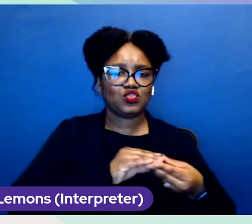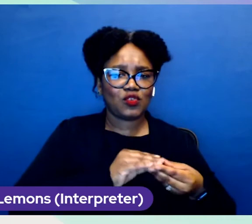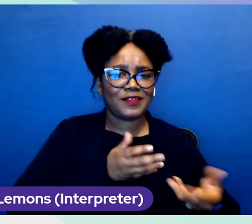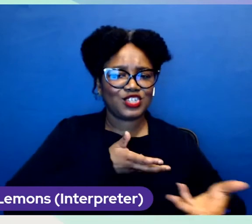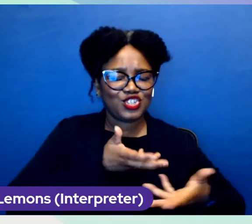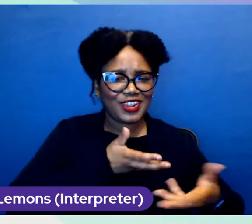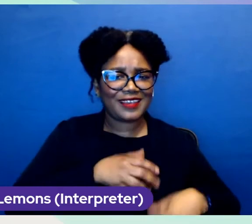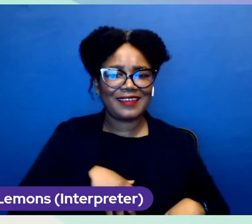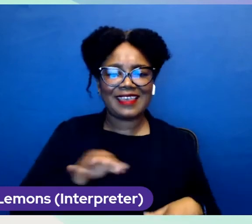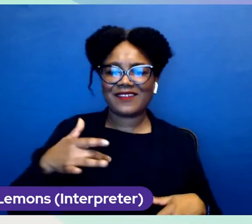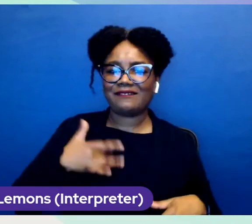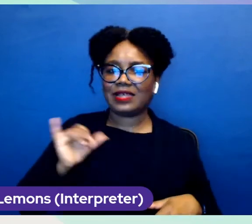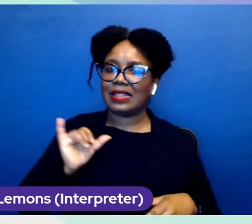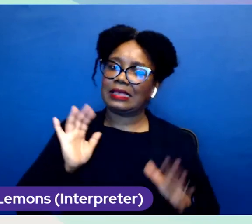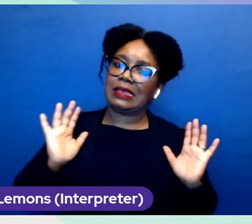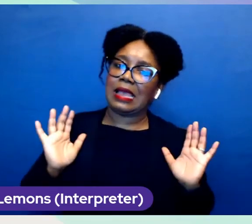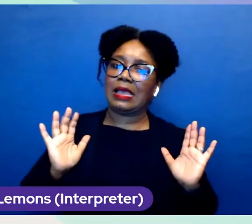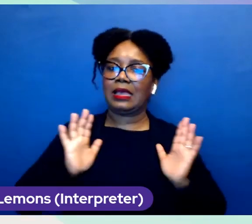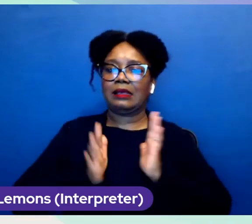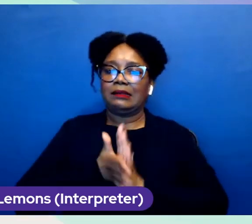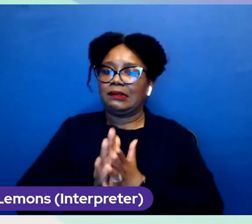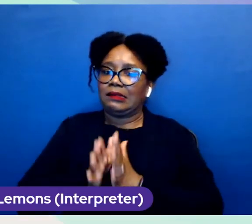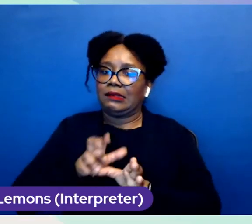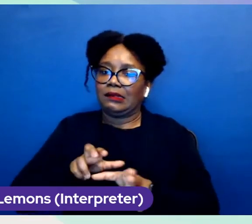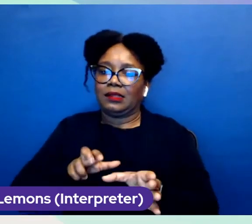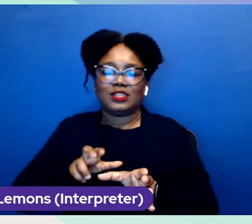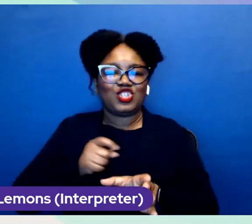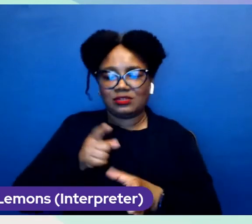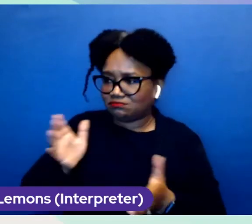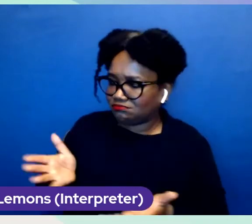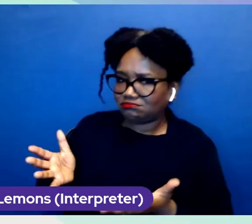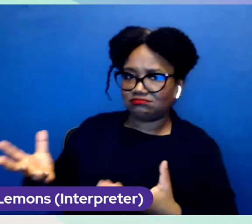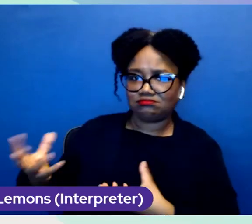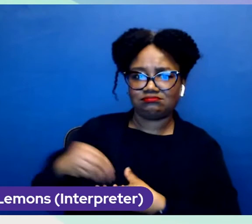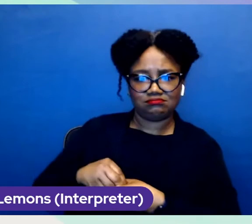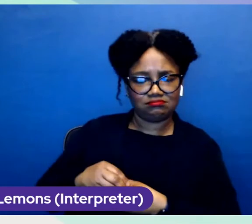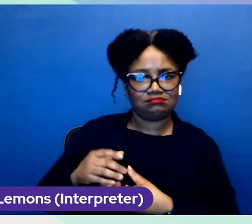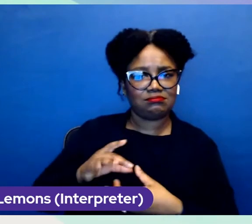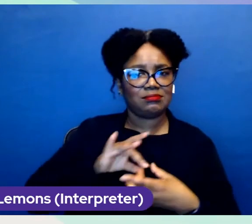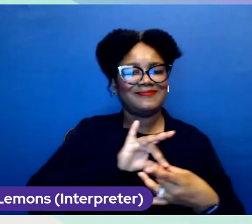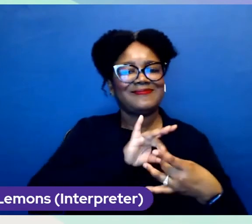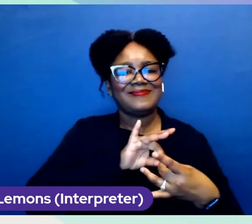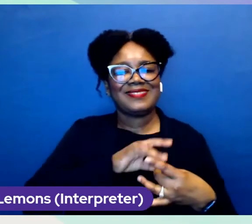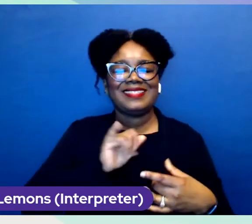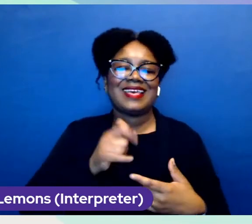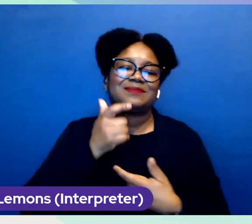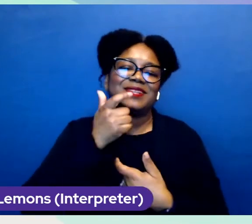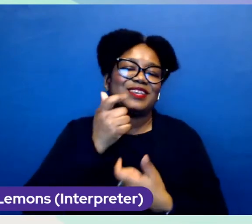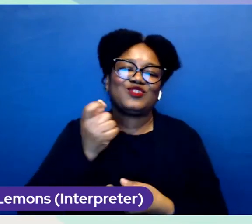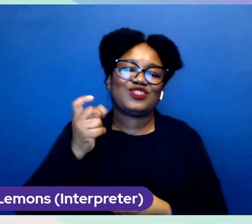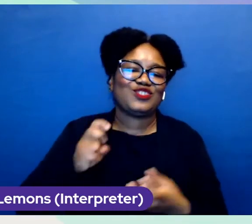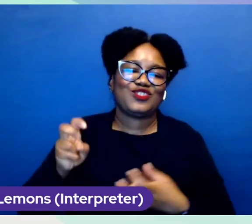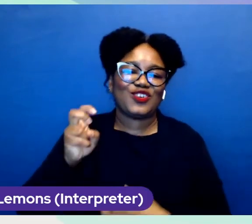know, and so on and so forth. But it's been an interesting journey because from all that hardship to a point